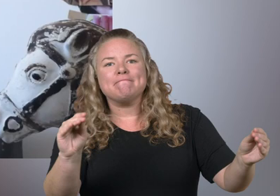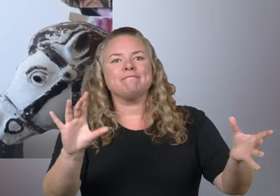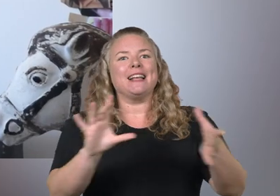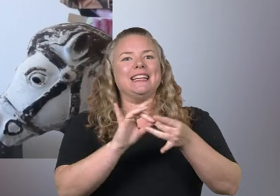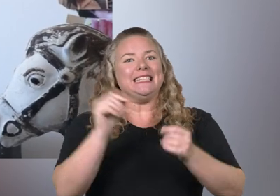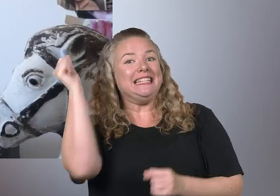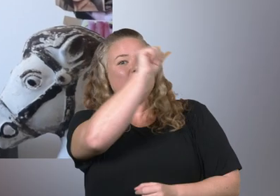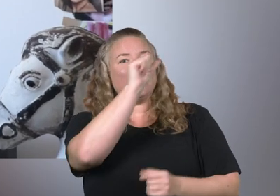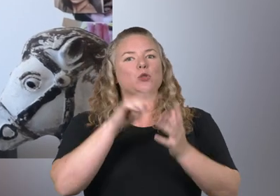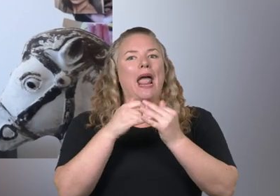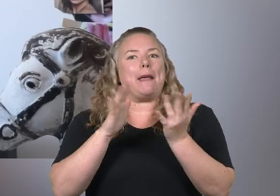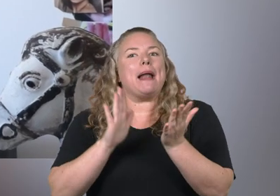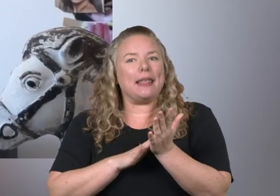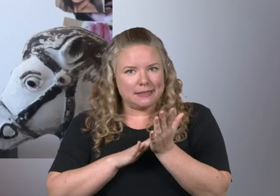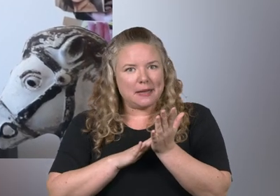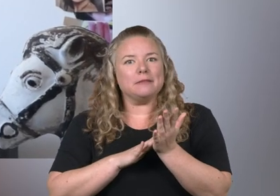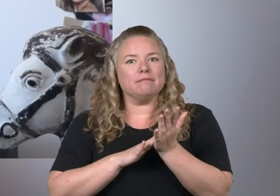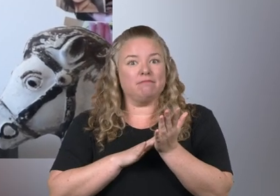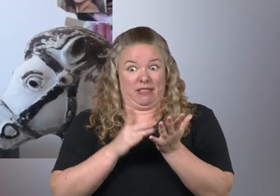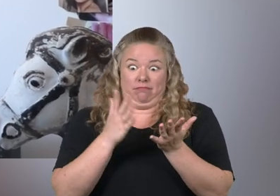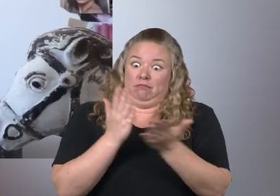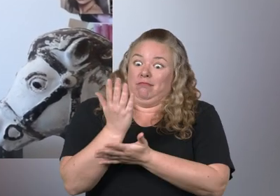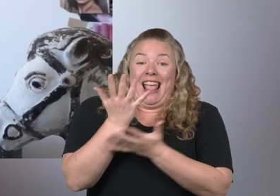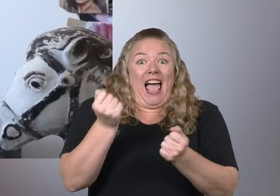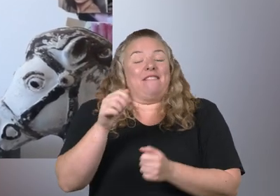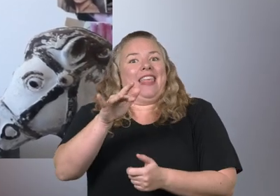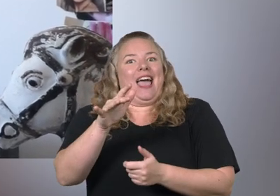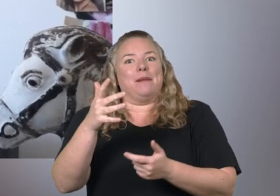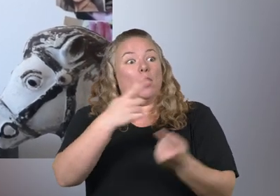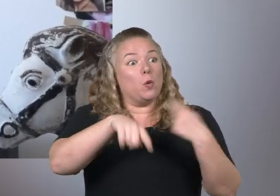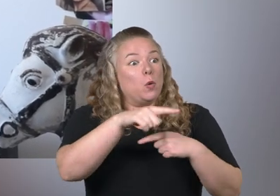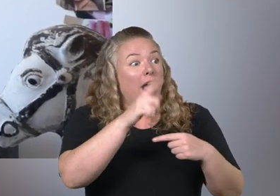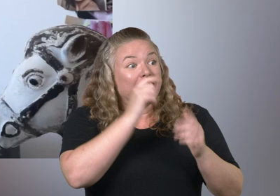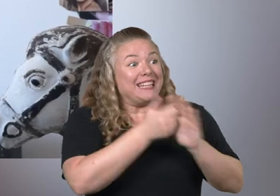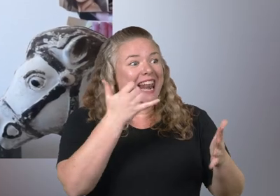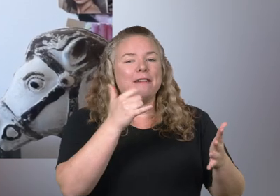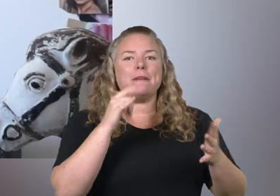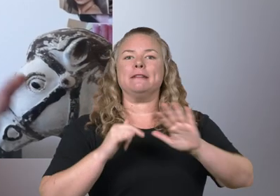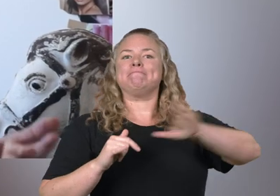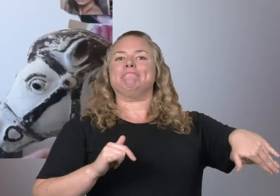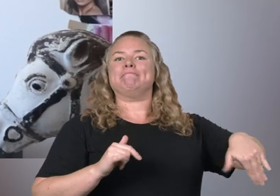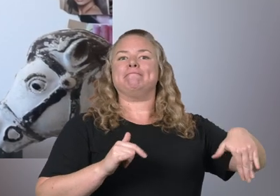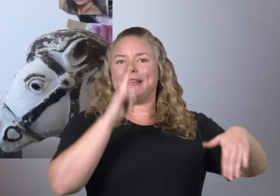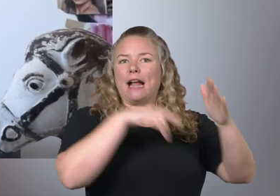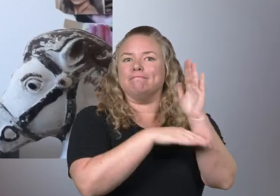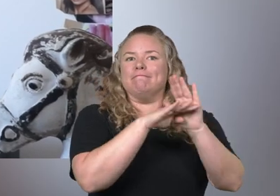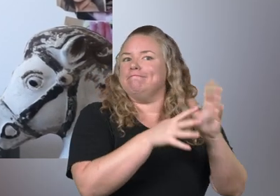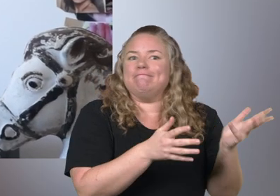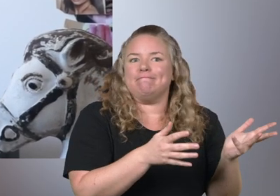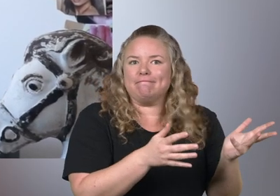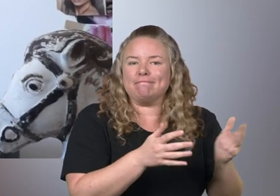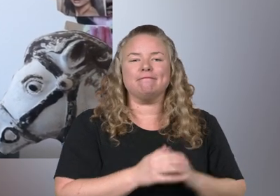making the sector aware of this intellectual ableism that exists that has kept people out